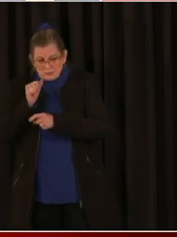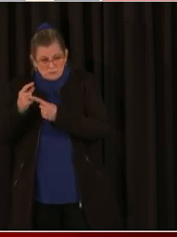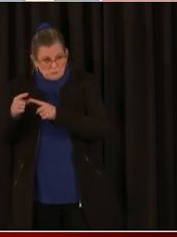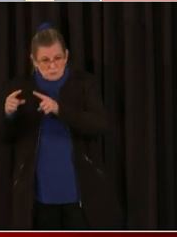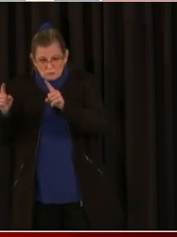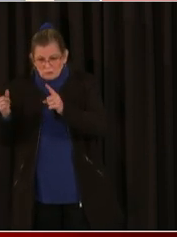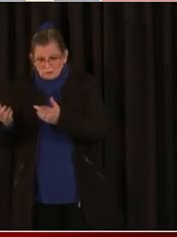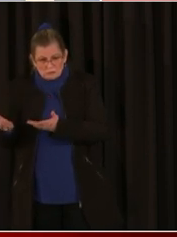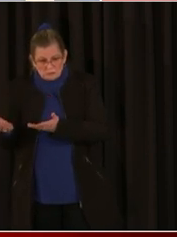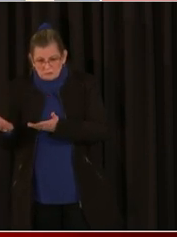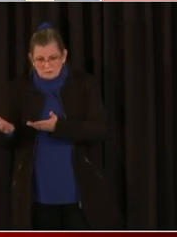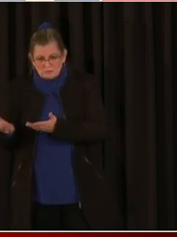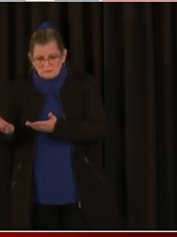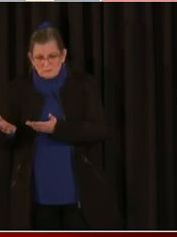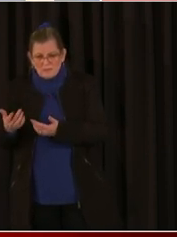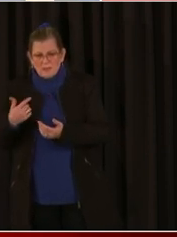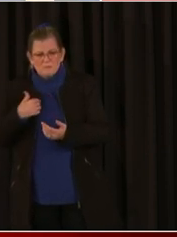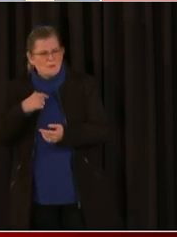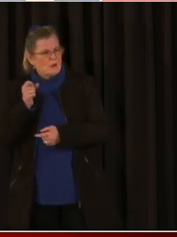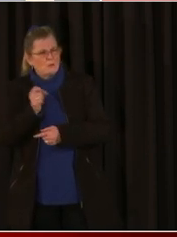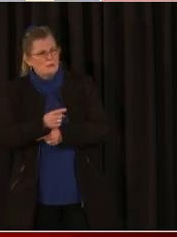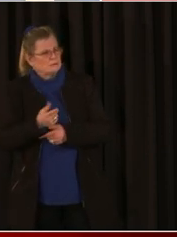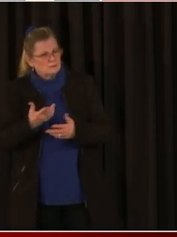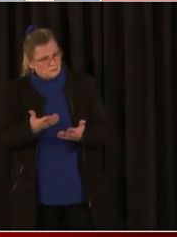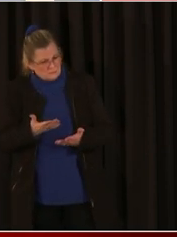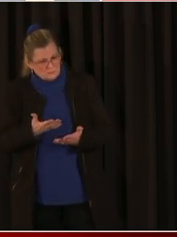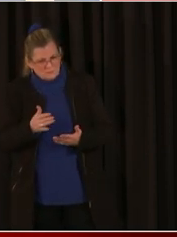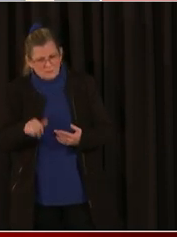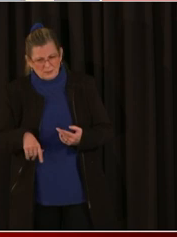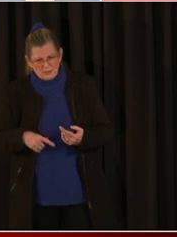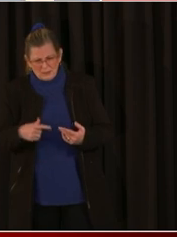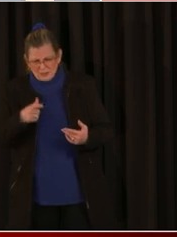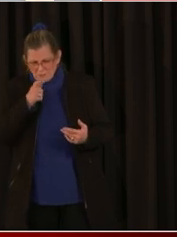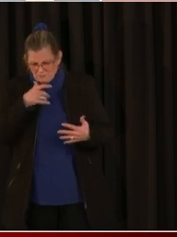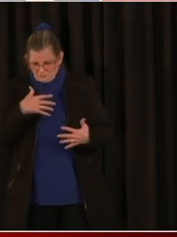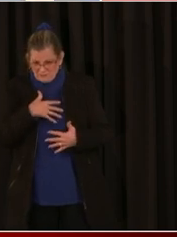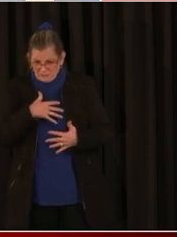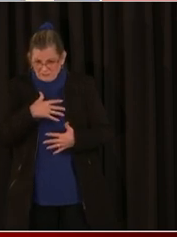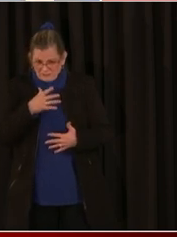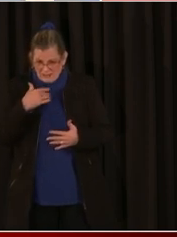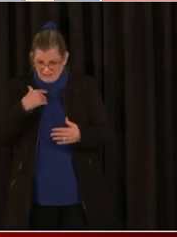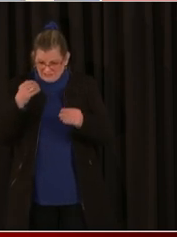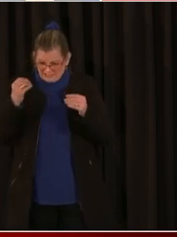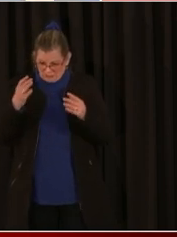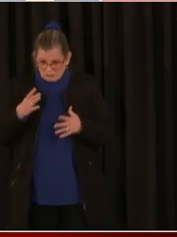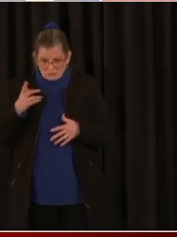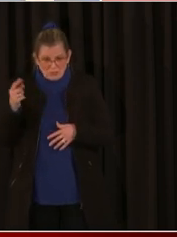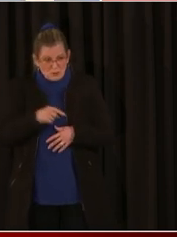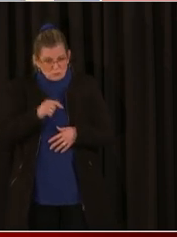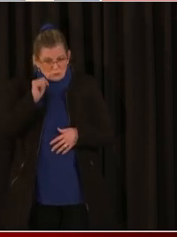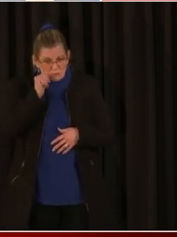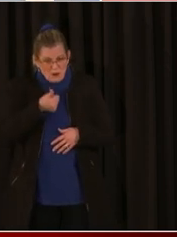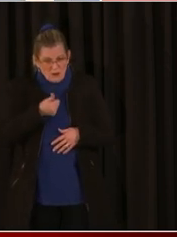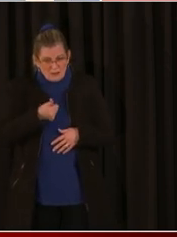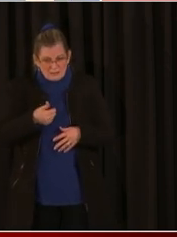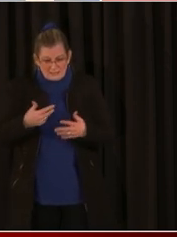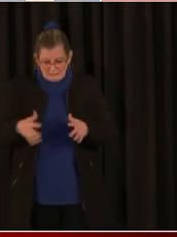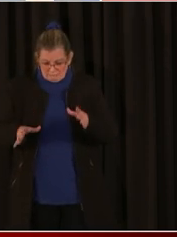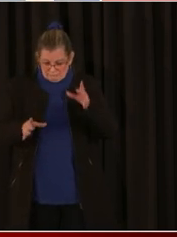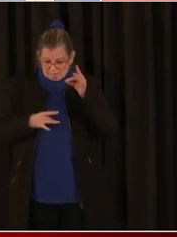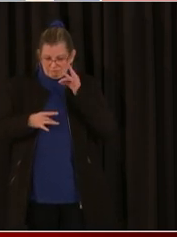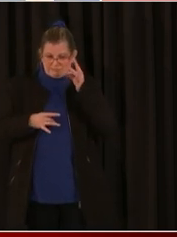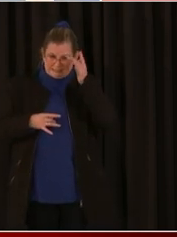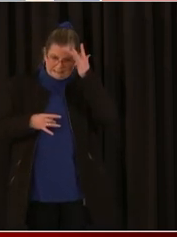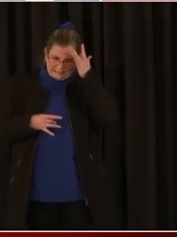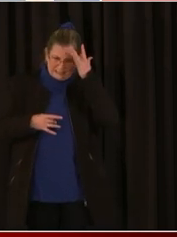felt was her way. My question is are you fearful that you will have teachers come tomorrow taking sick days?